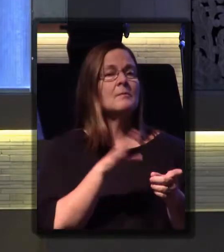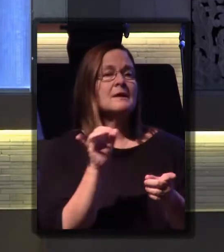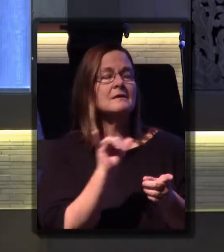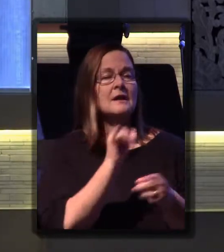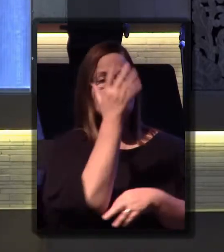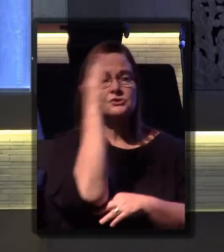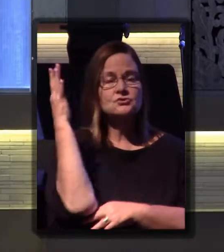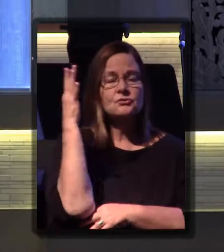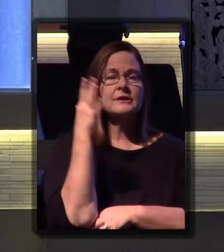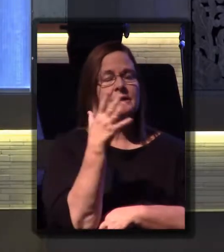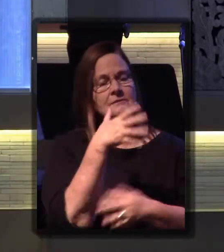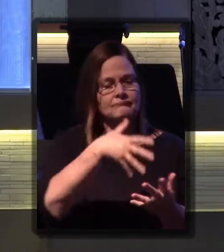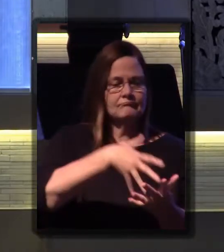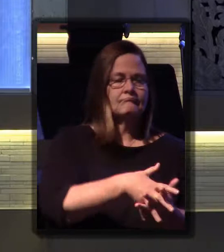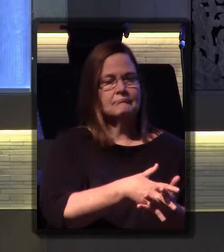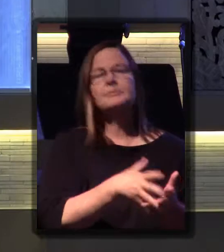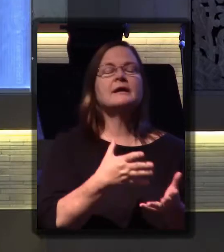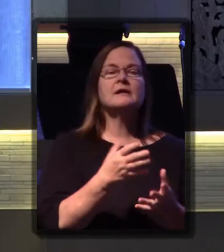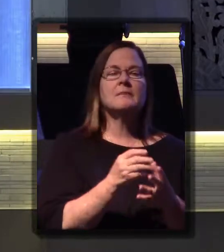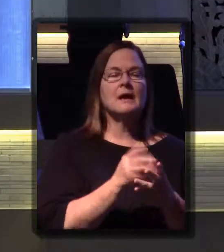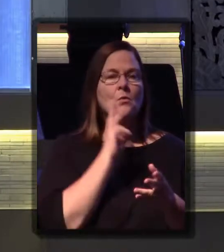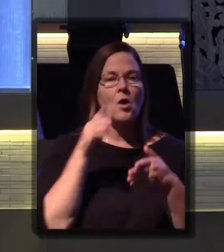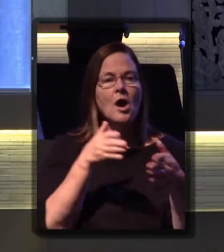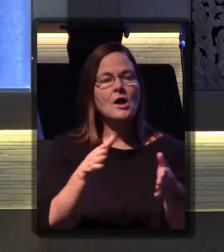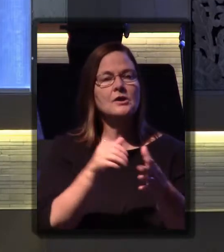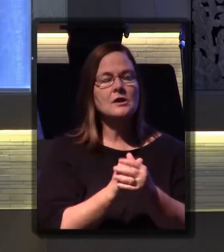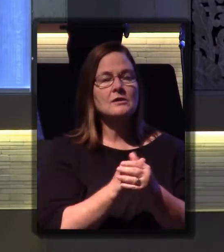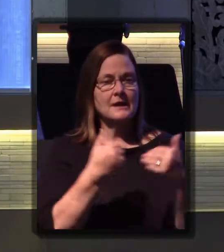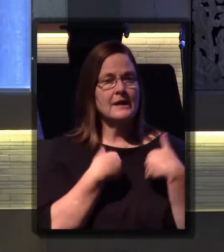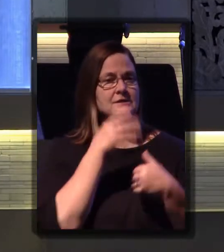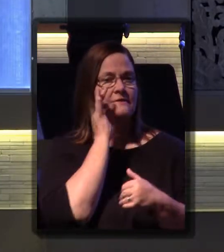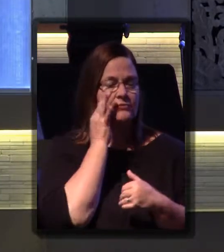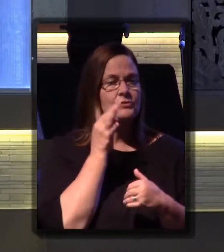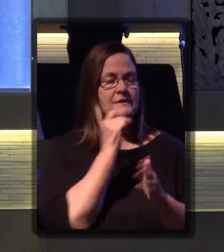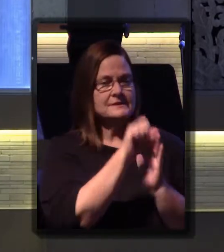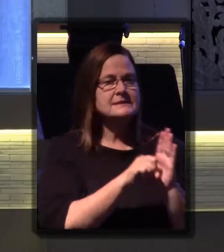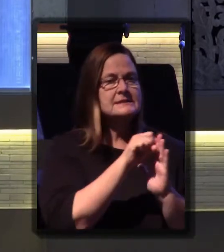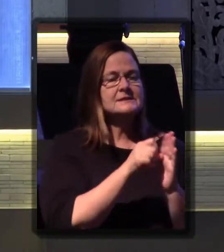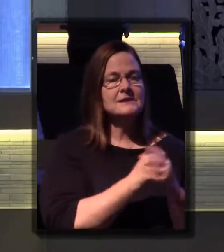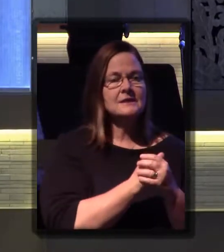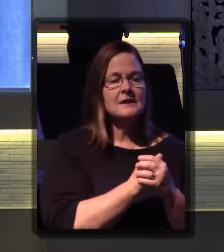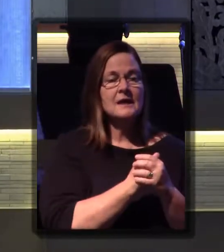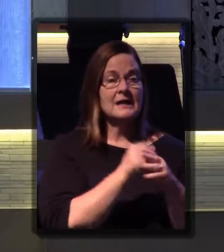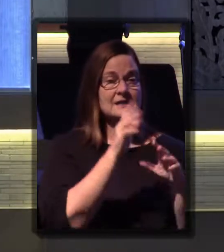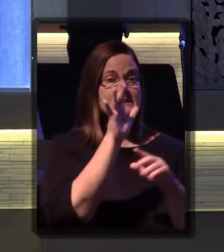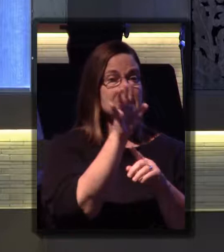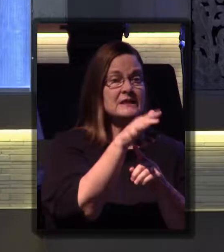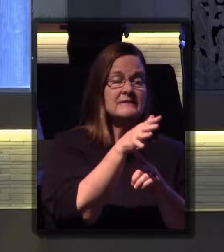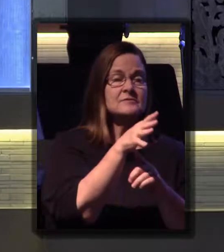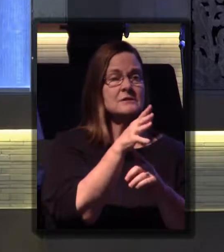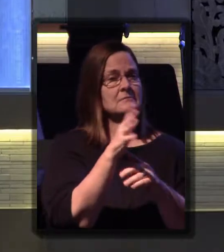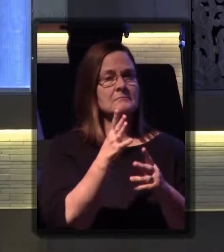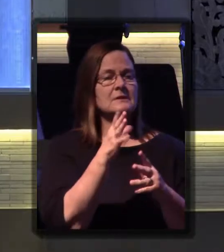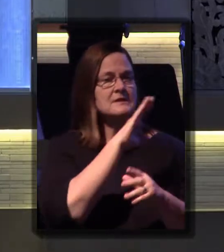night. He will be like a tree firmly planted by streams of water, which yields its fruit in its season, and